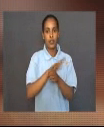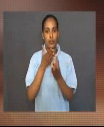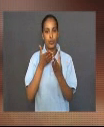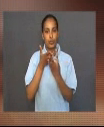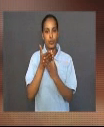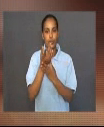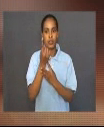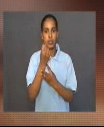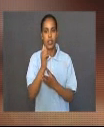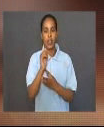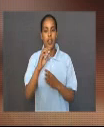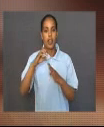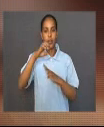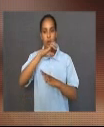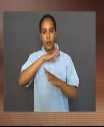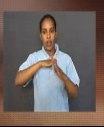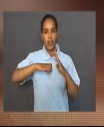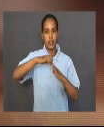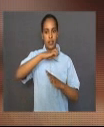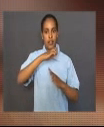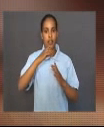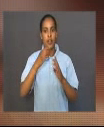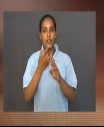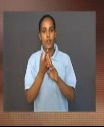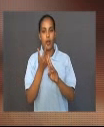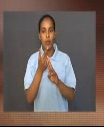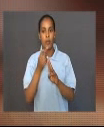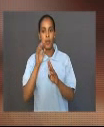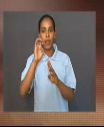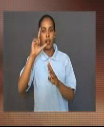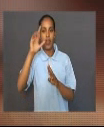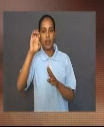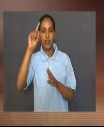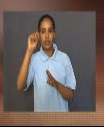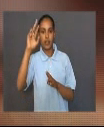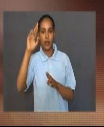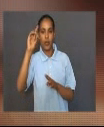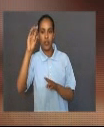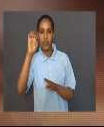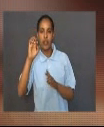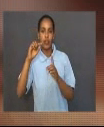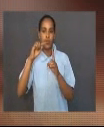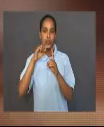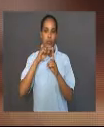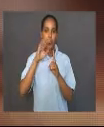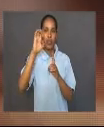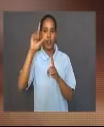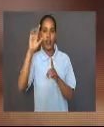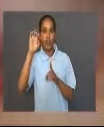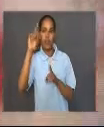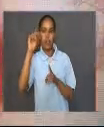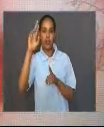through the electrolyte from electrode to electrode.